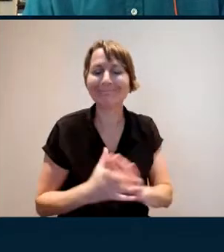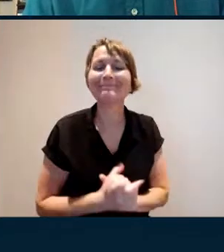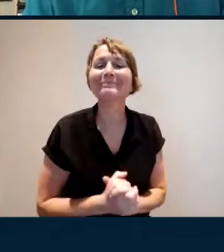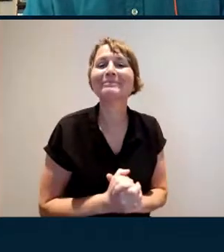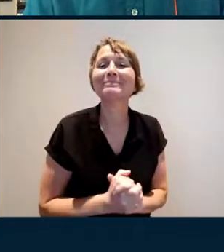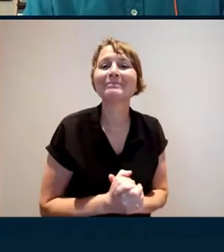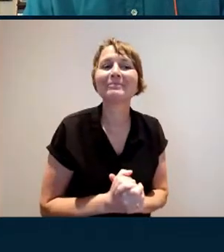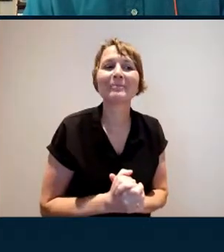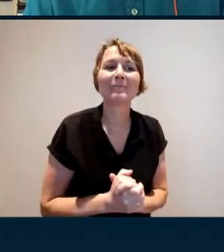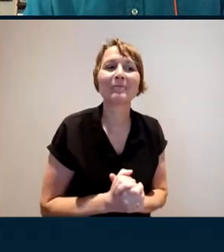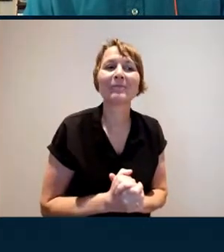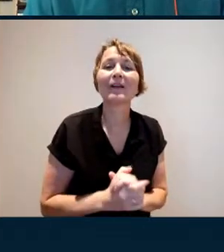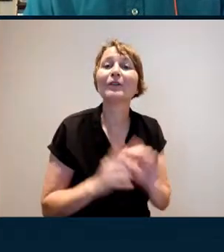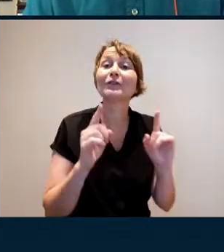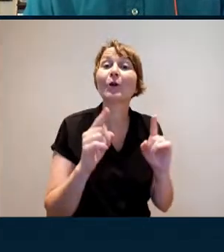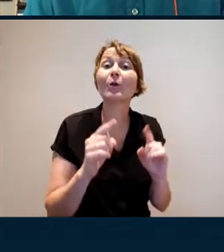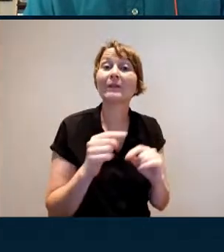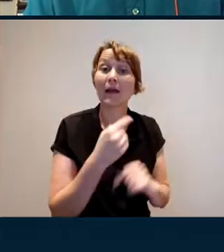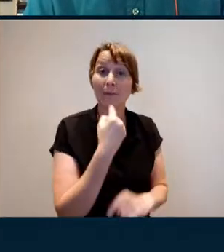tye